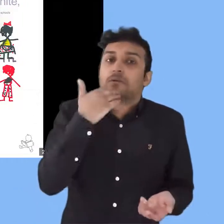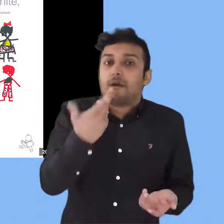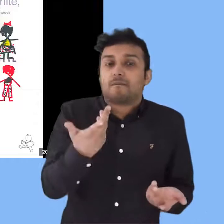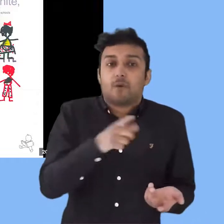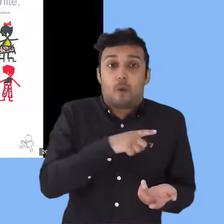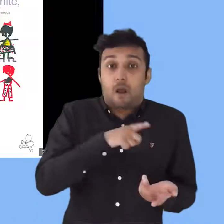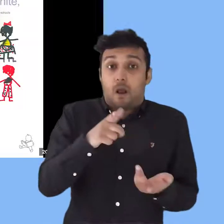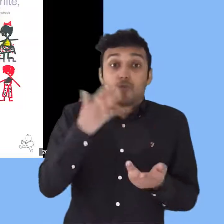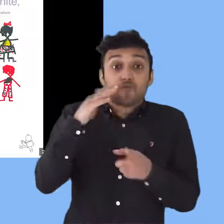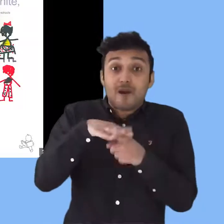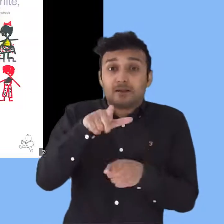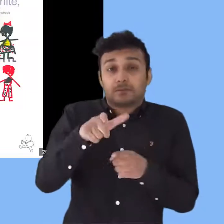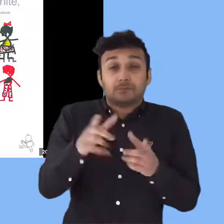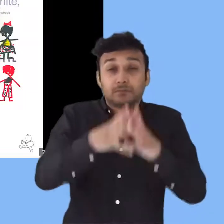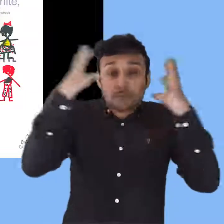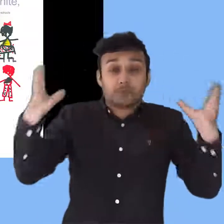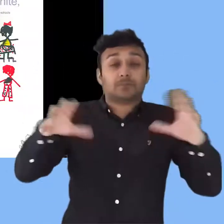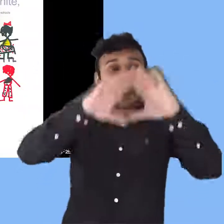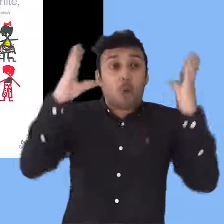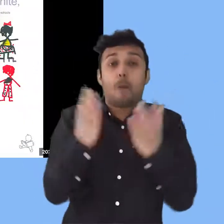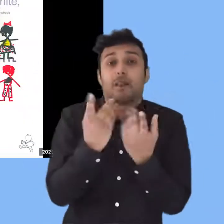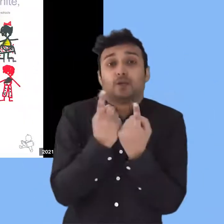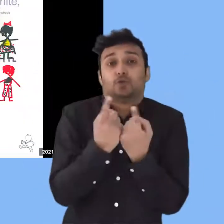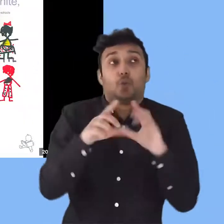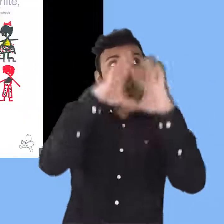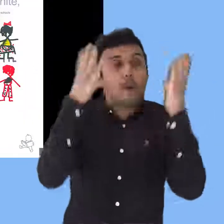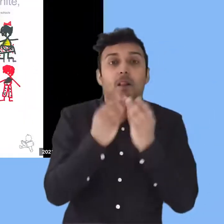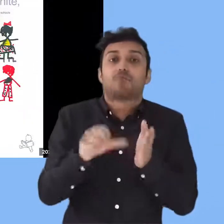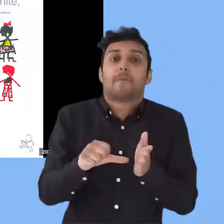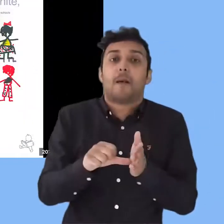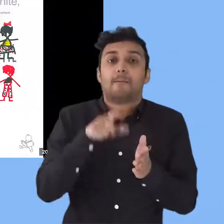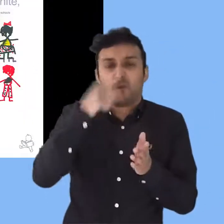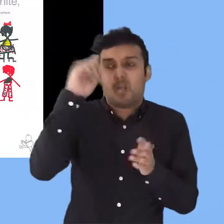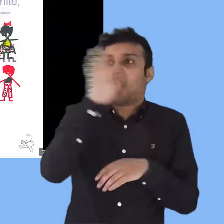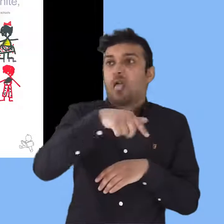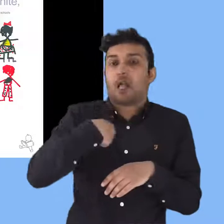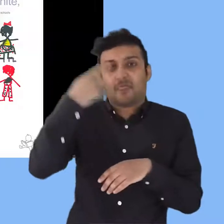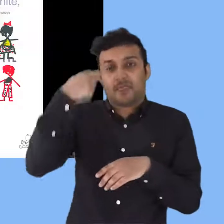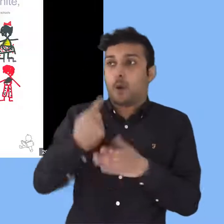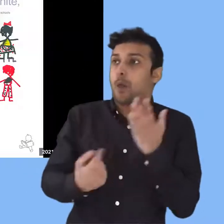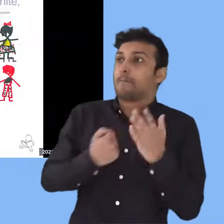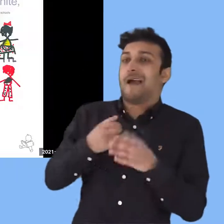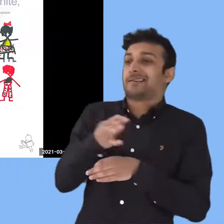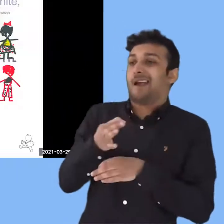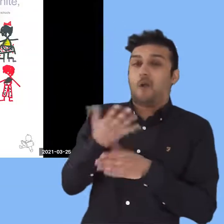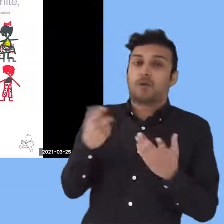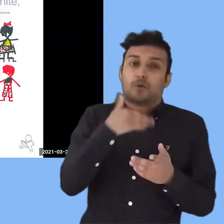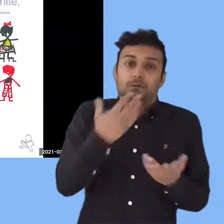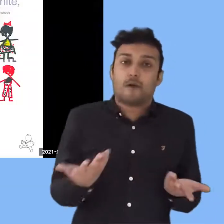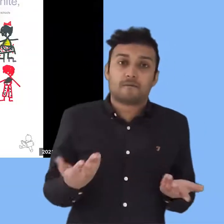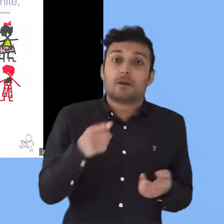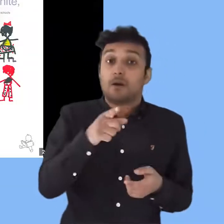struggle to recognize, to end inequality worldwide. The events that happened in America with George Floyd